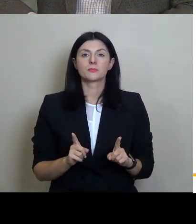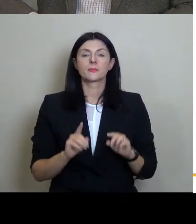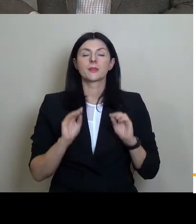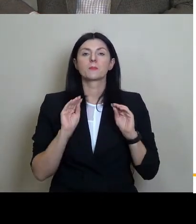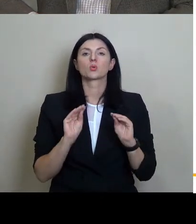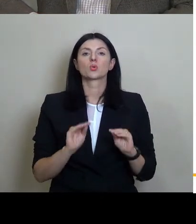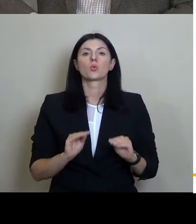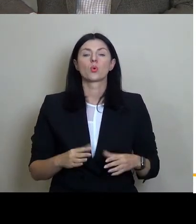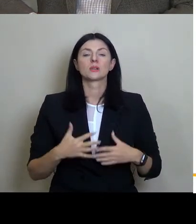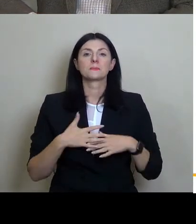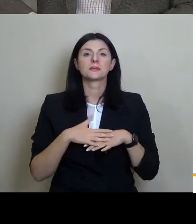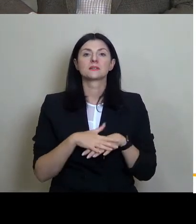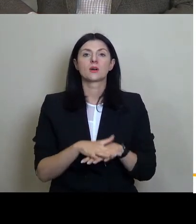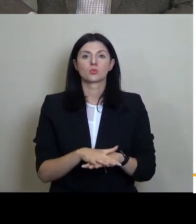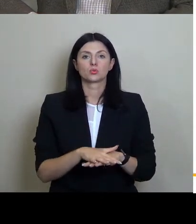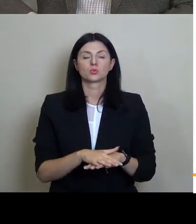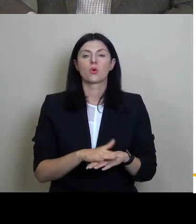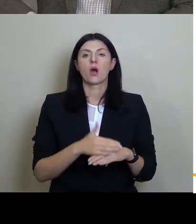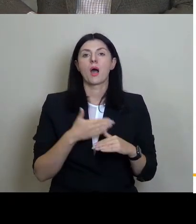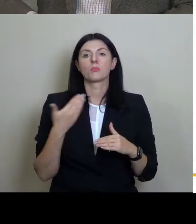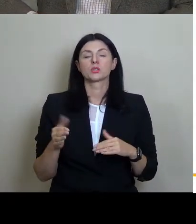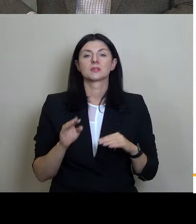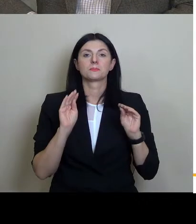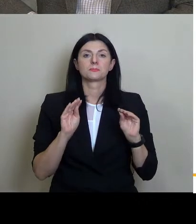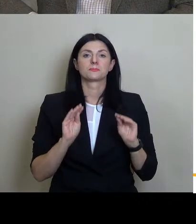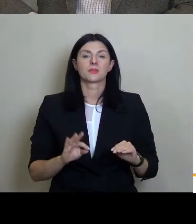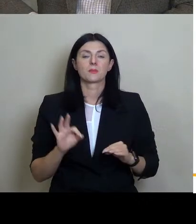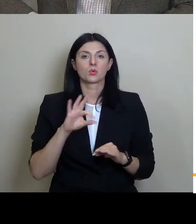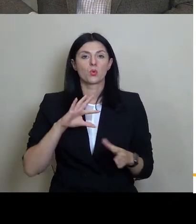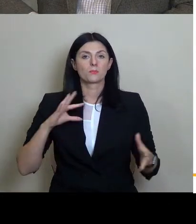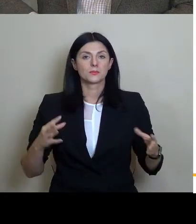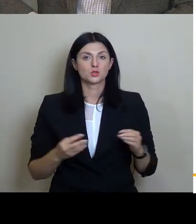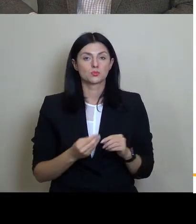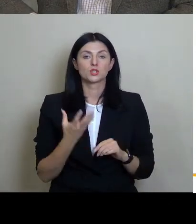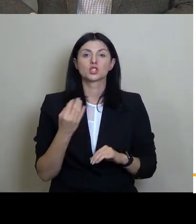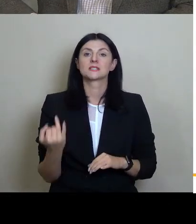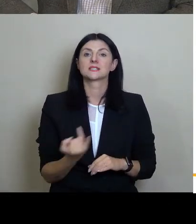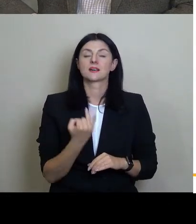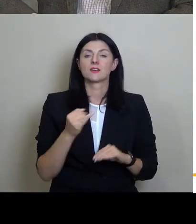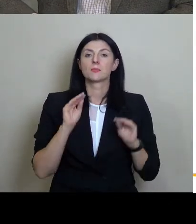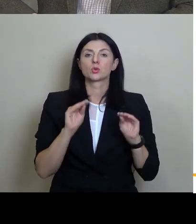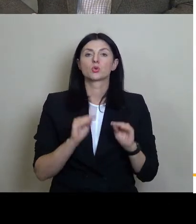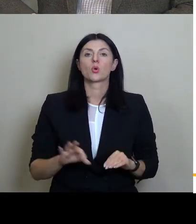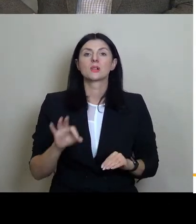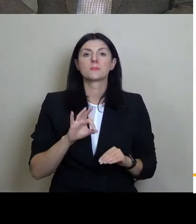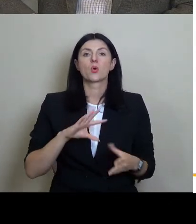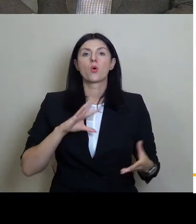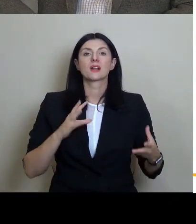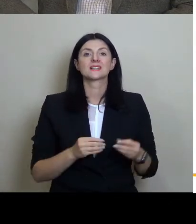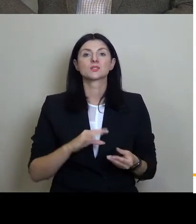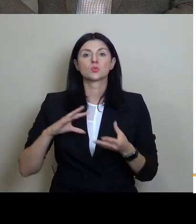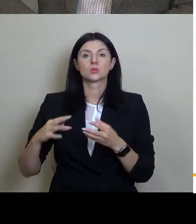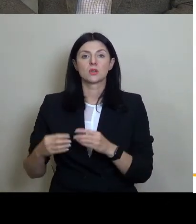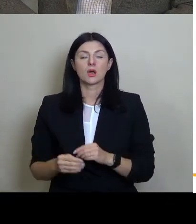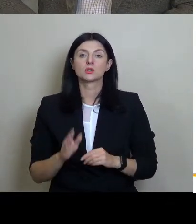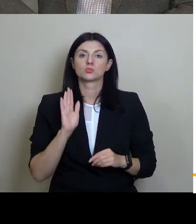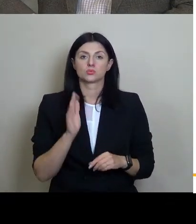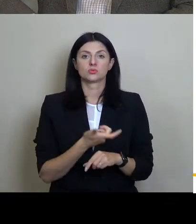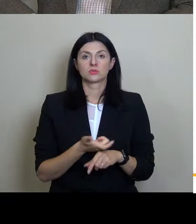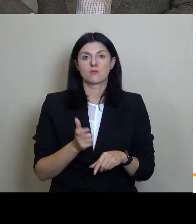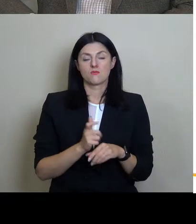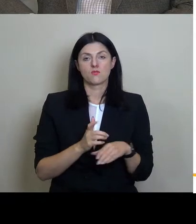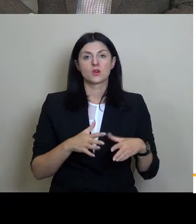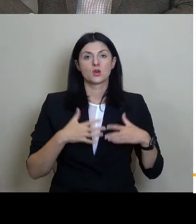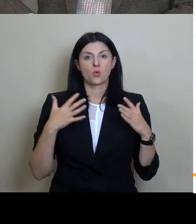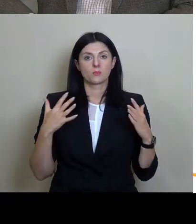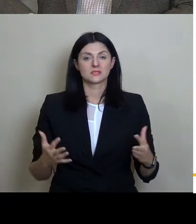following. The minutes, the protocols on tabulation results